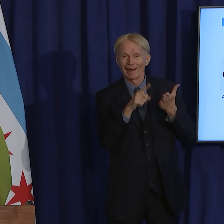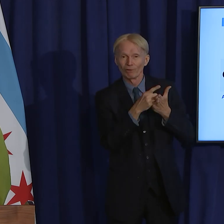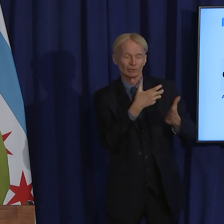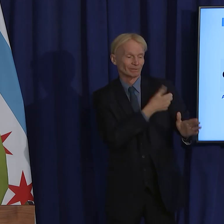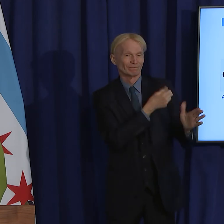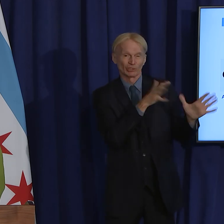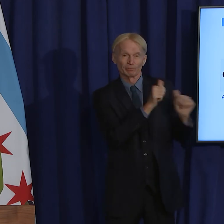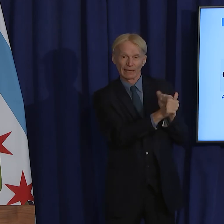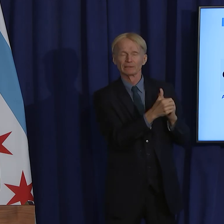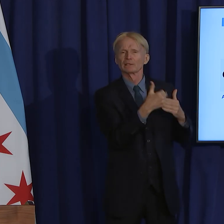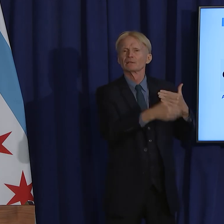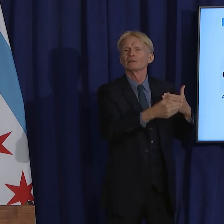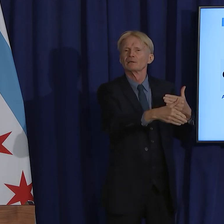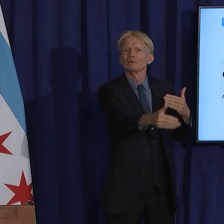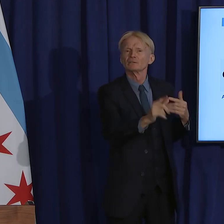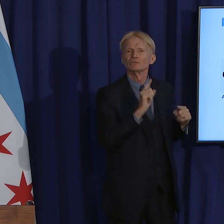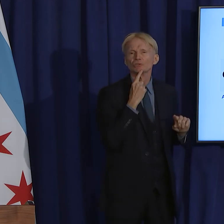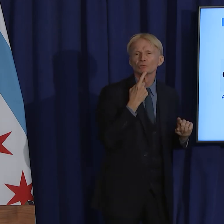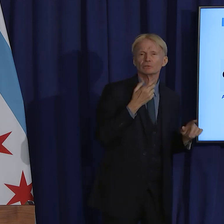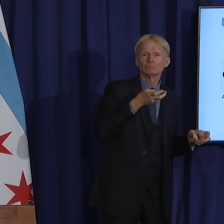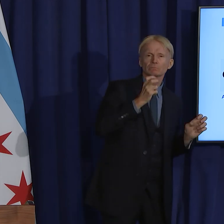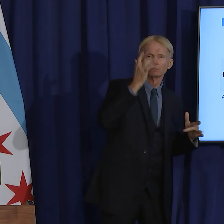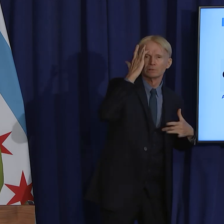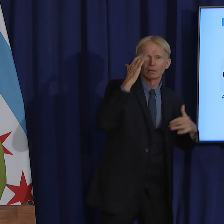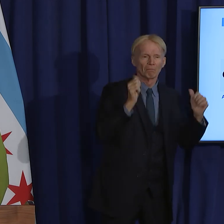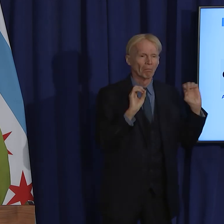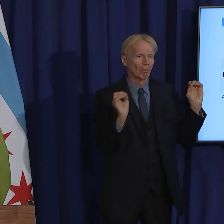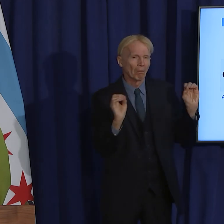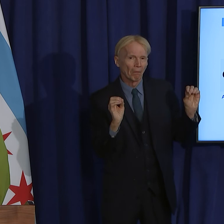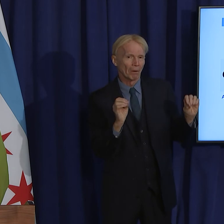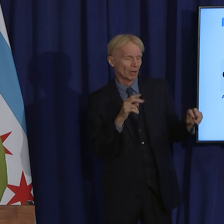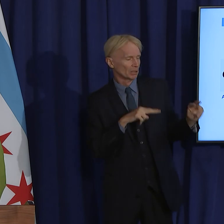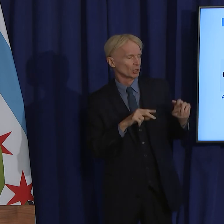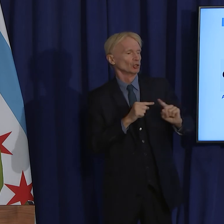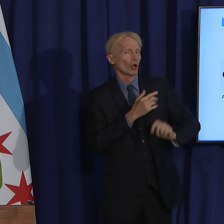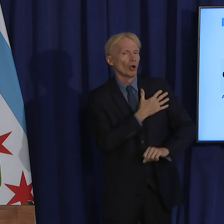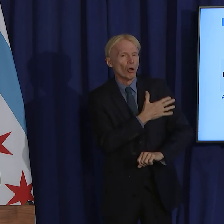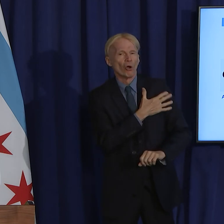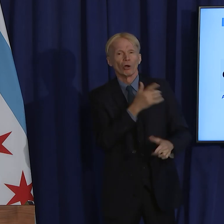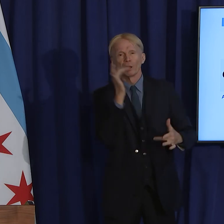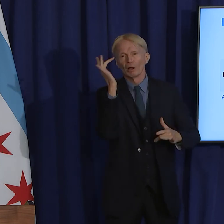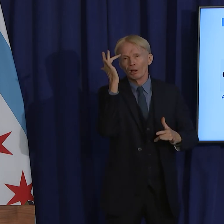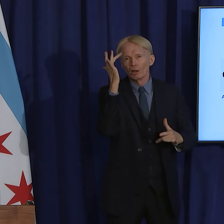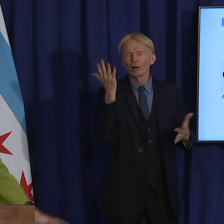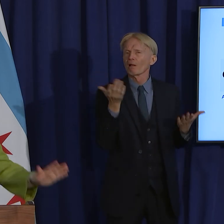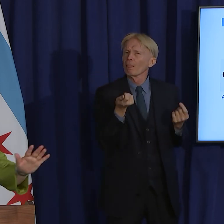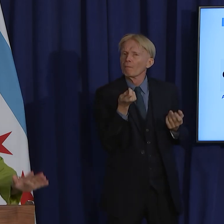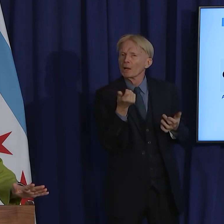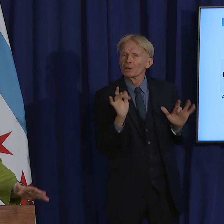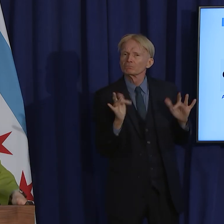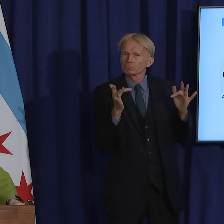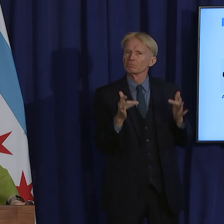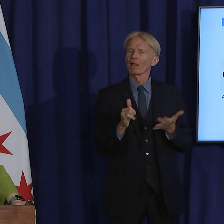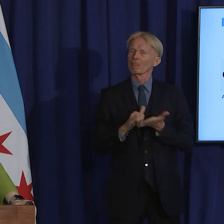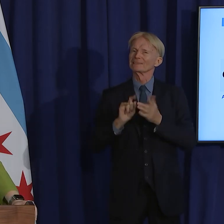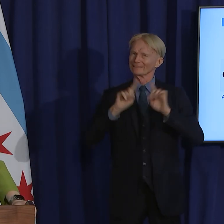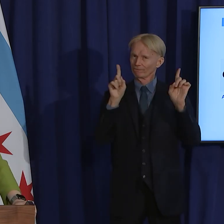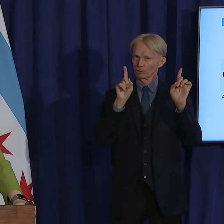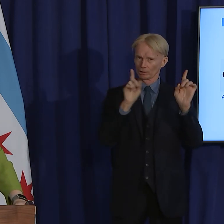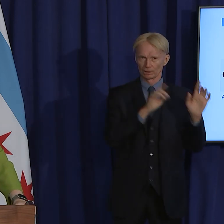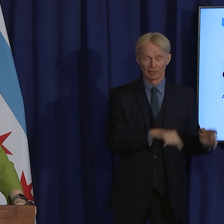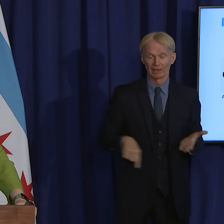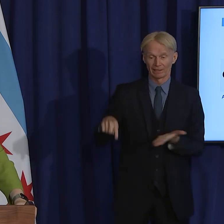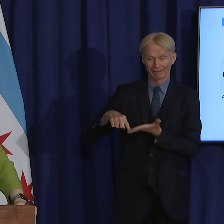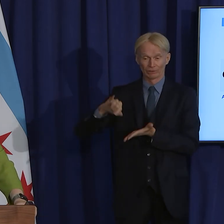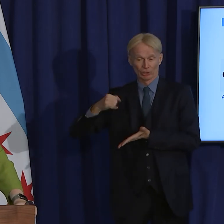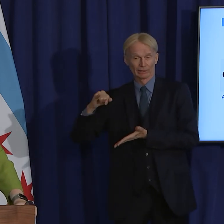hours right after they get vaccinated. So this is in no way related to, at least based on what we know now, it is